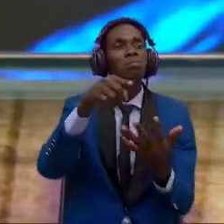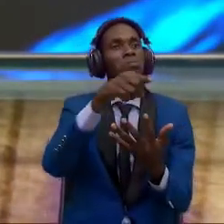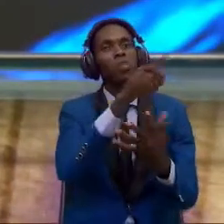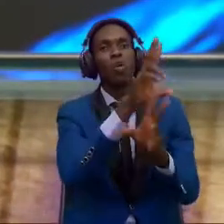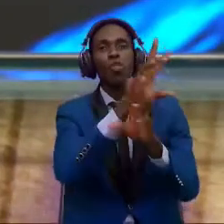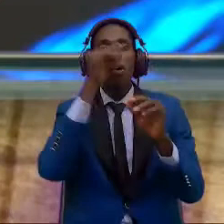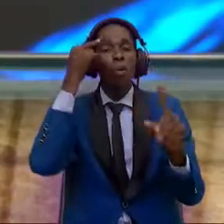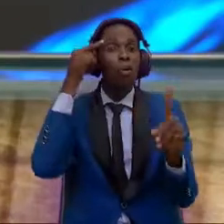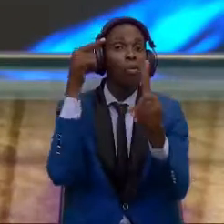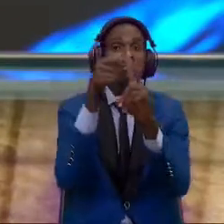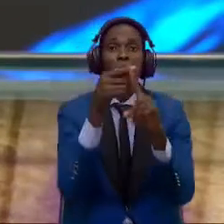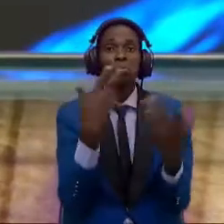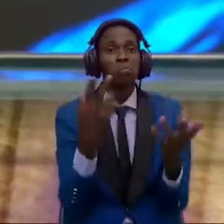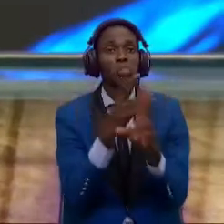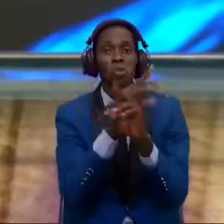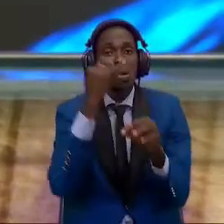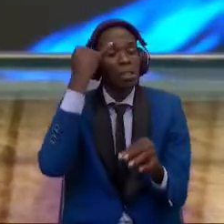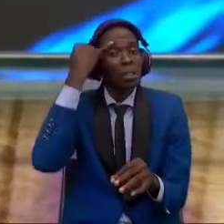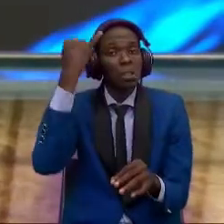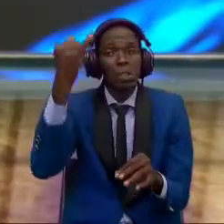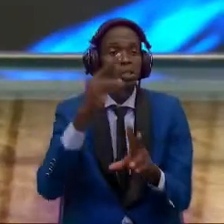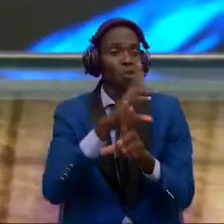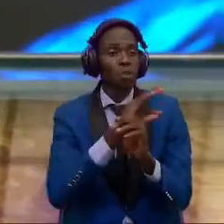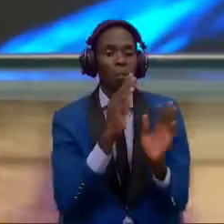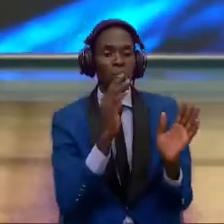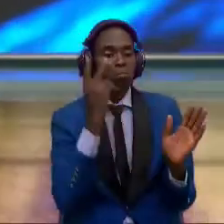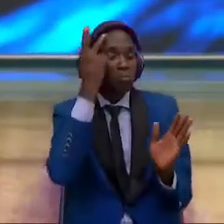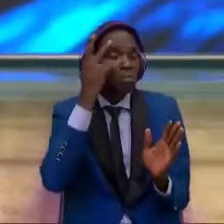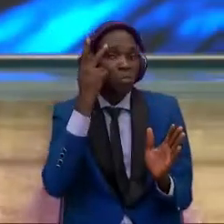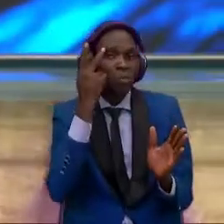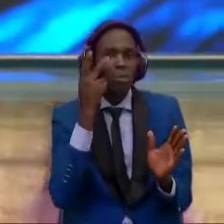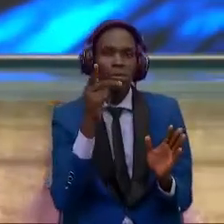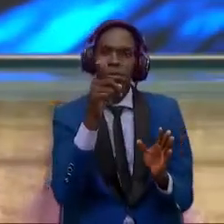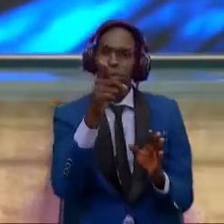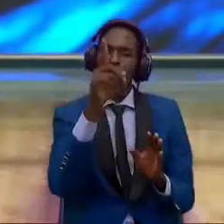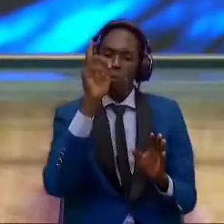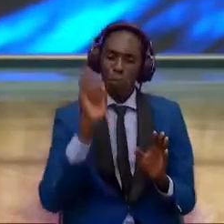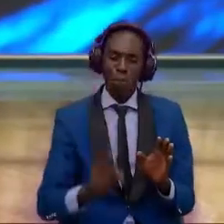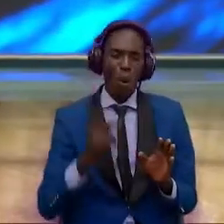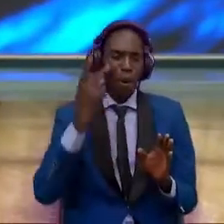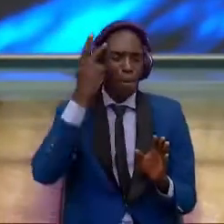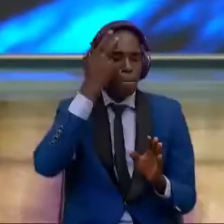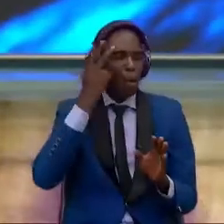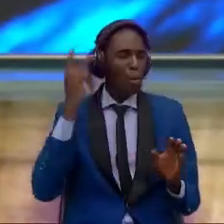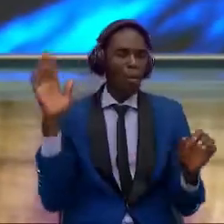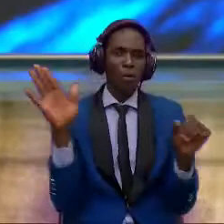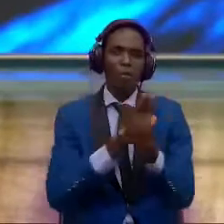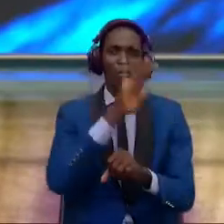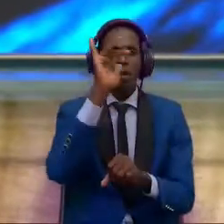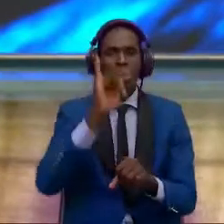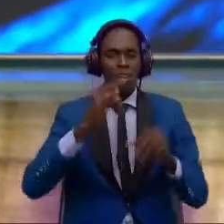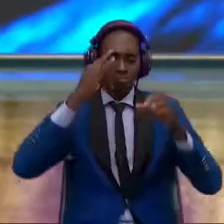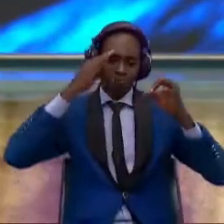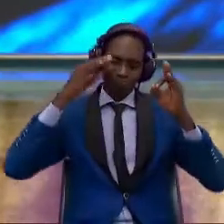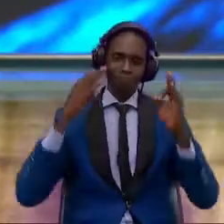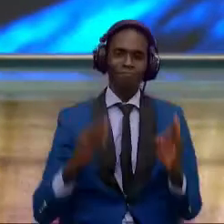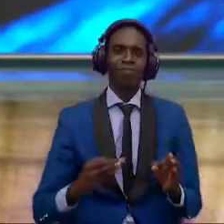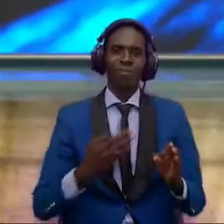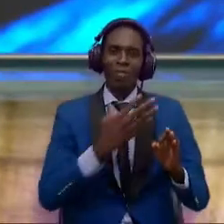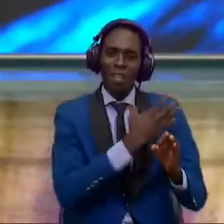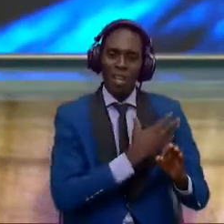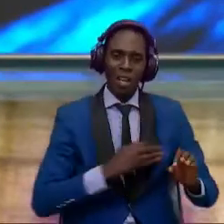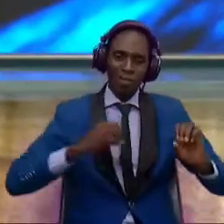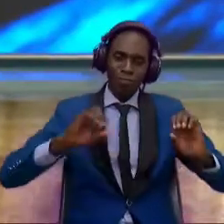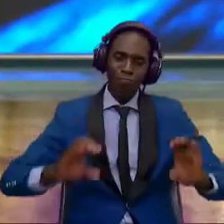no goal, there's no ideal, there's no purpose? You must purposefully determine and commit